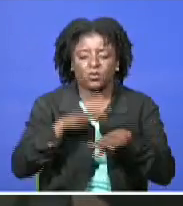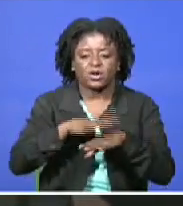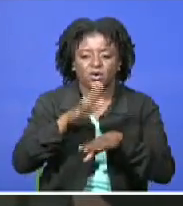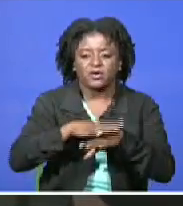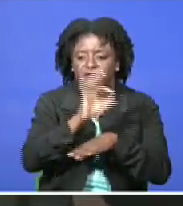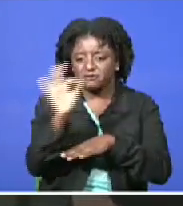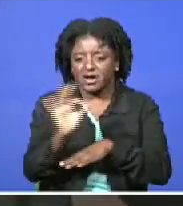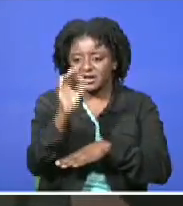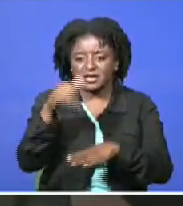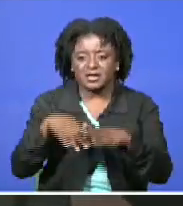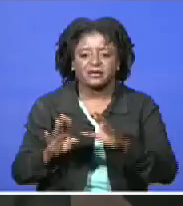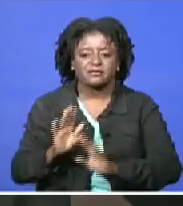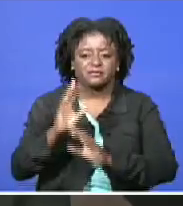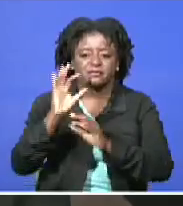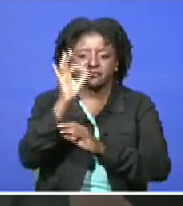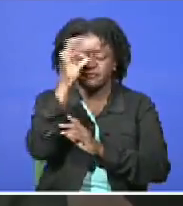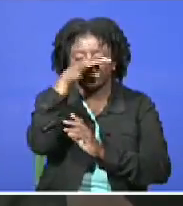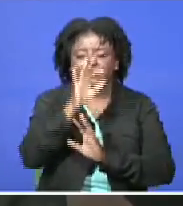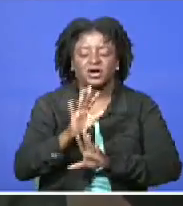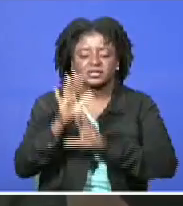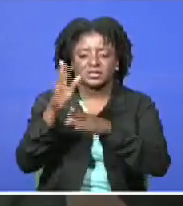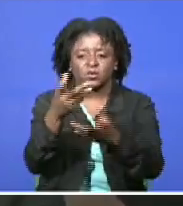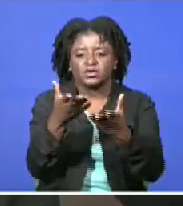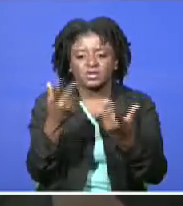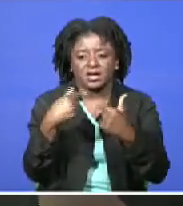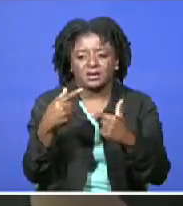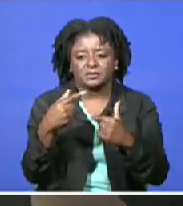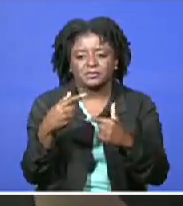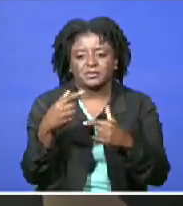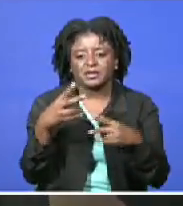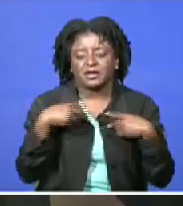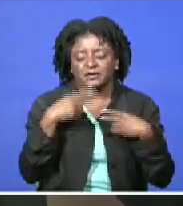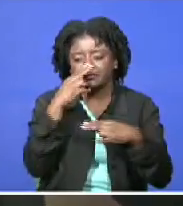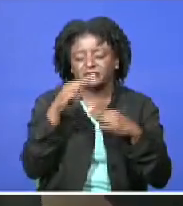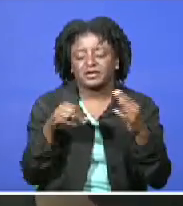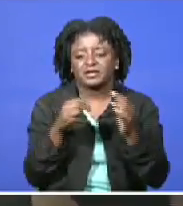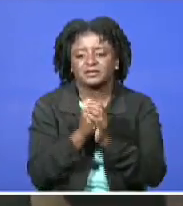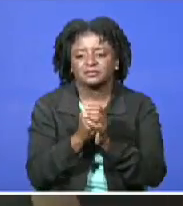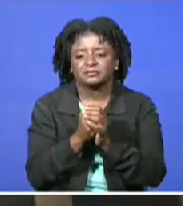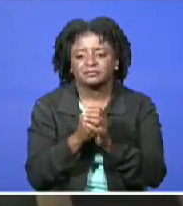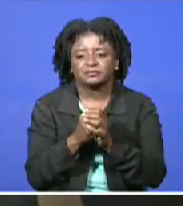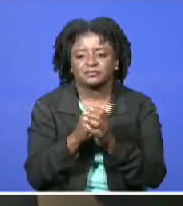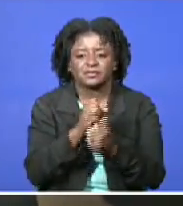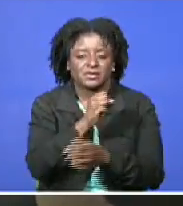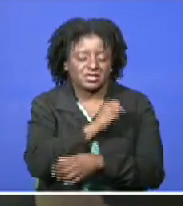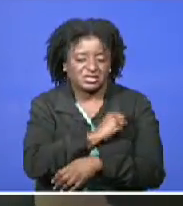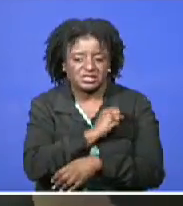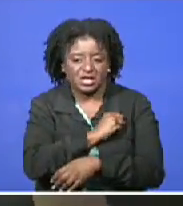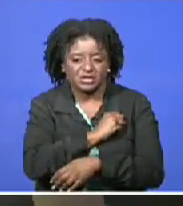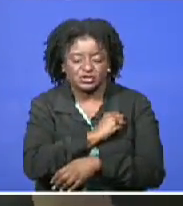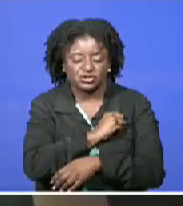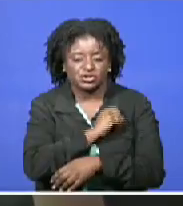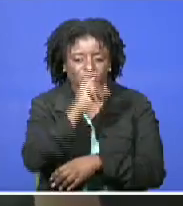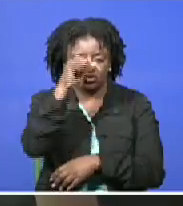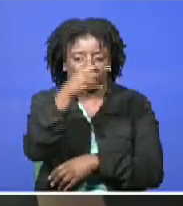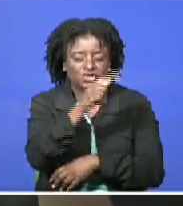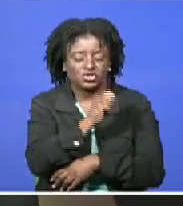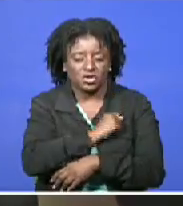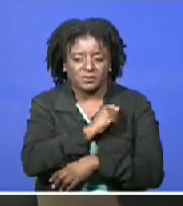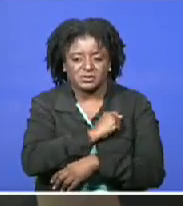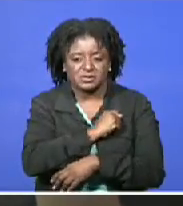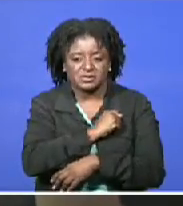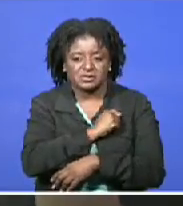come down and invite this and enjoy and come up and have fun. I'm Sergeant Jeron Thompson. I